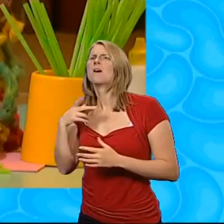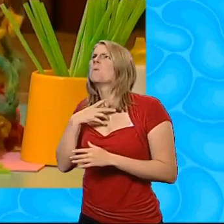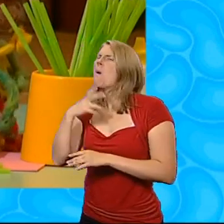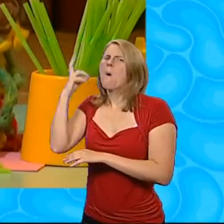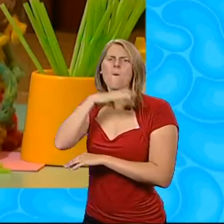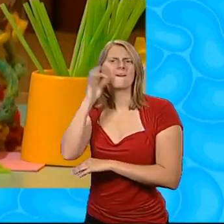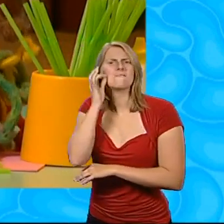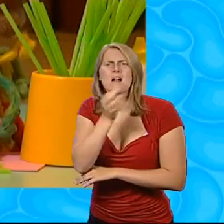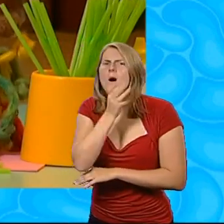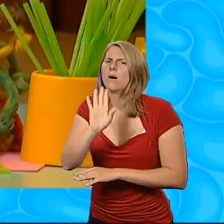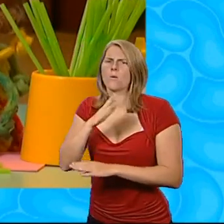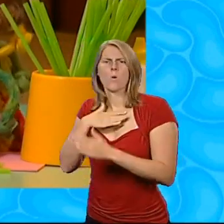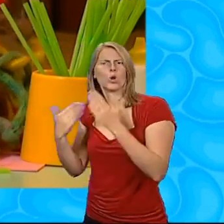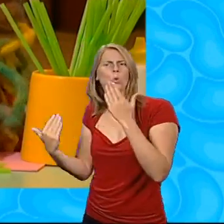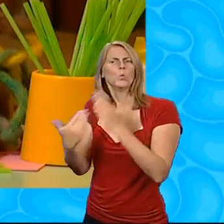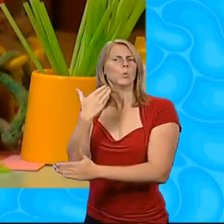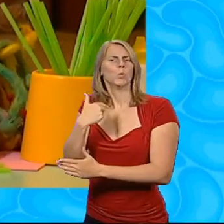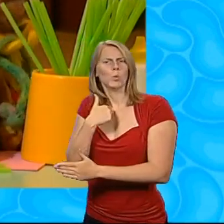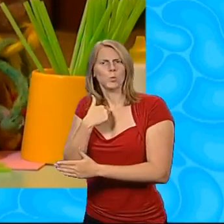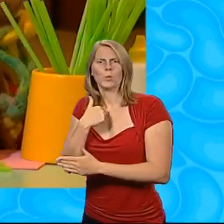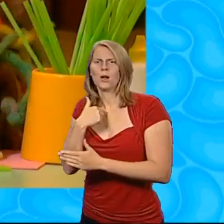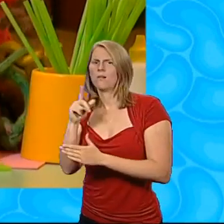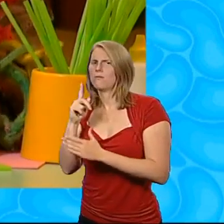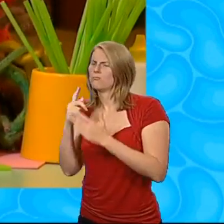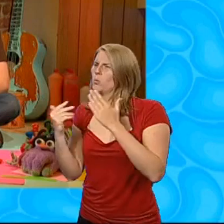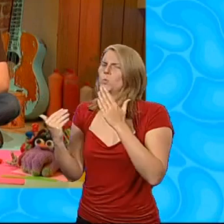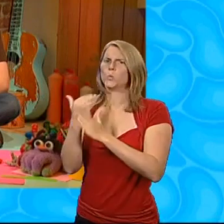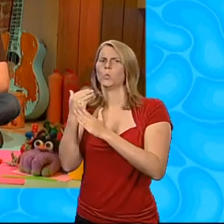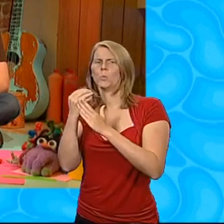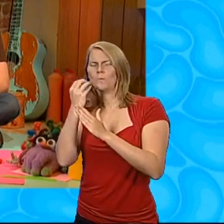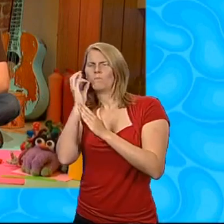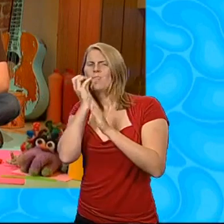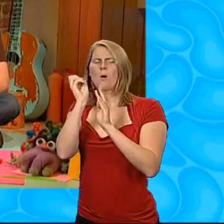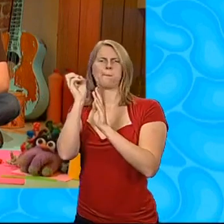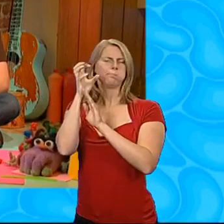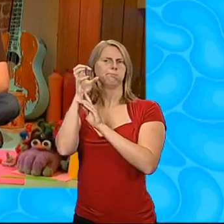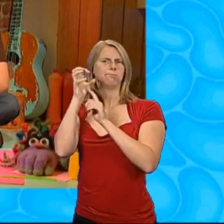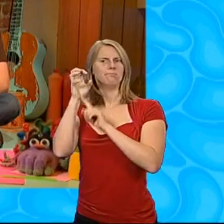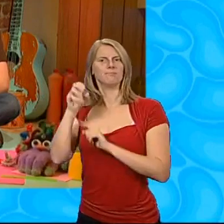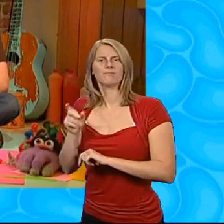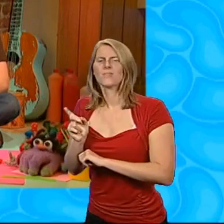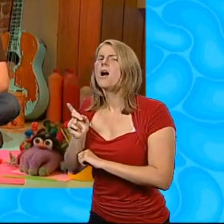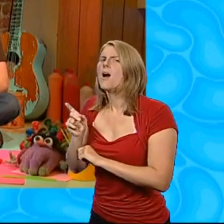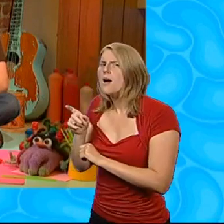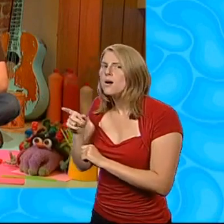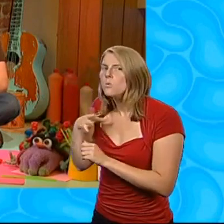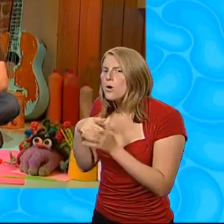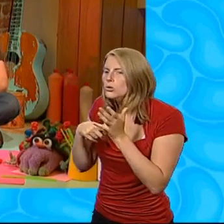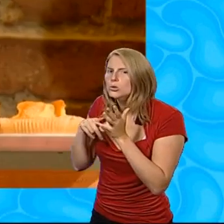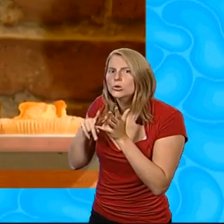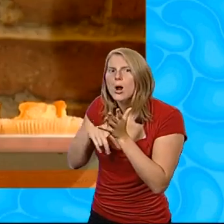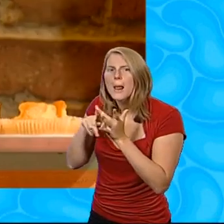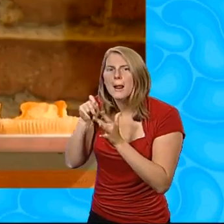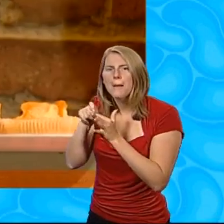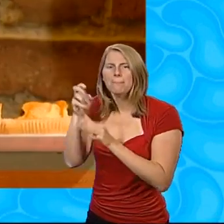make a brand new one. Like a brand new tulip. You can make a tulip. Of course you can. Why not? And Stick, what? Hey,